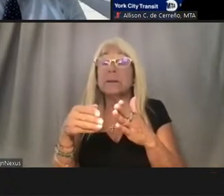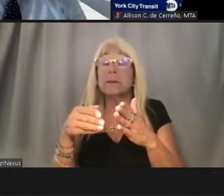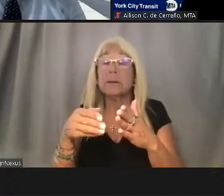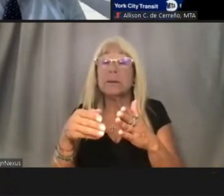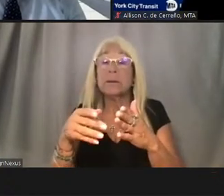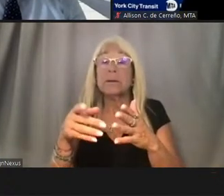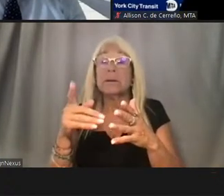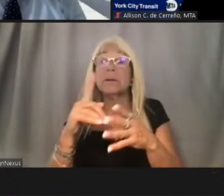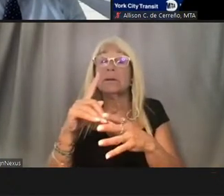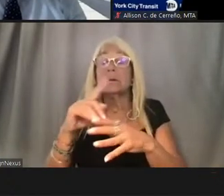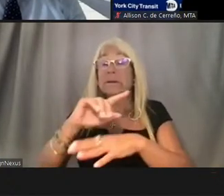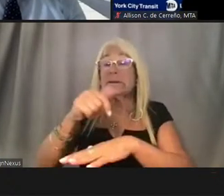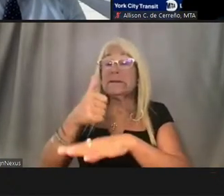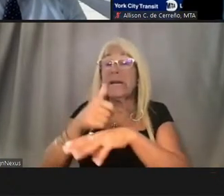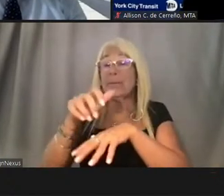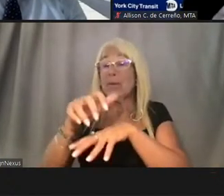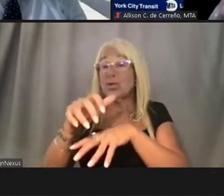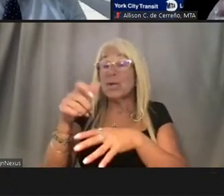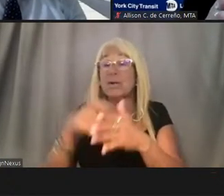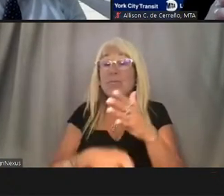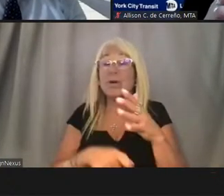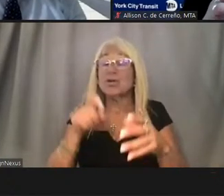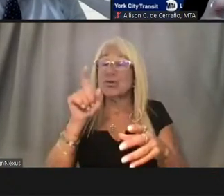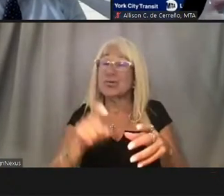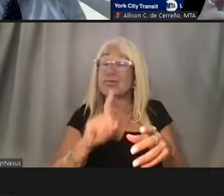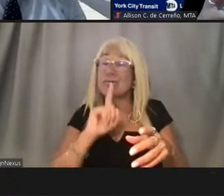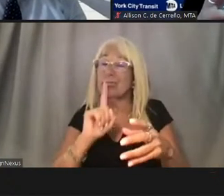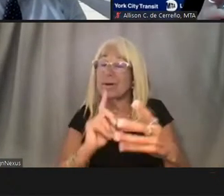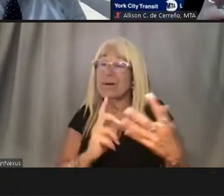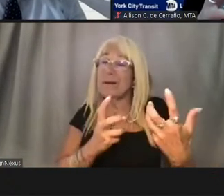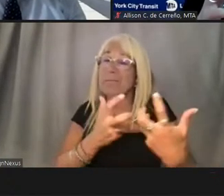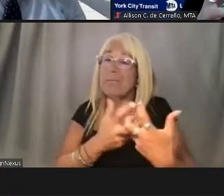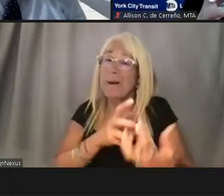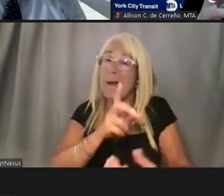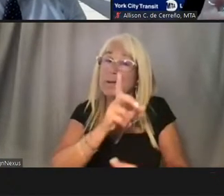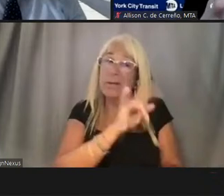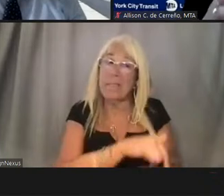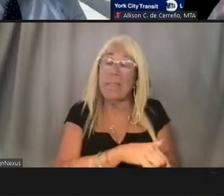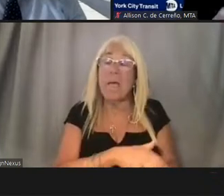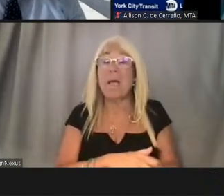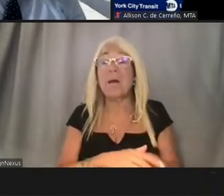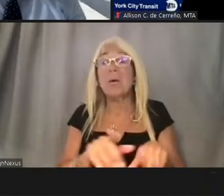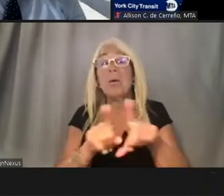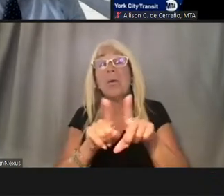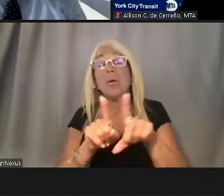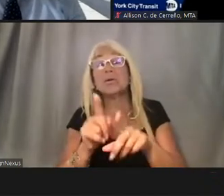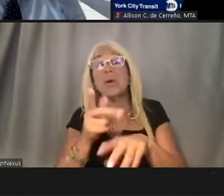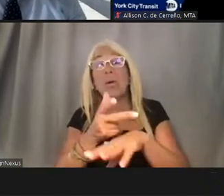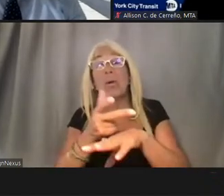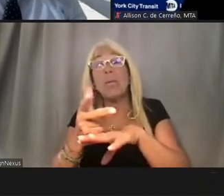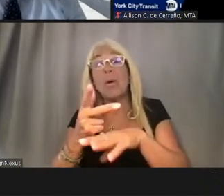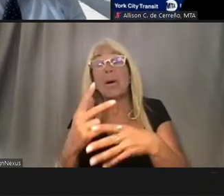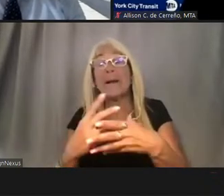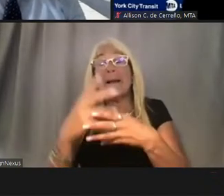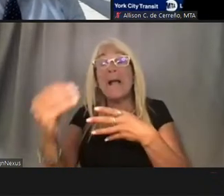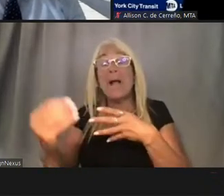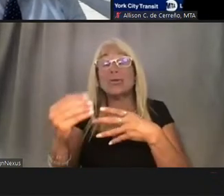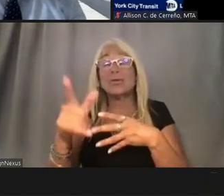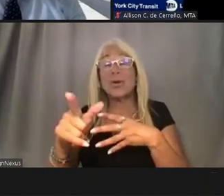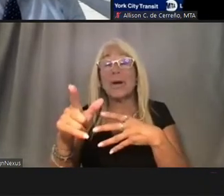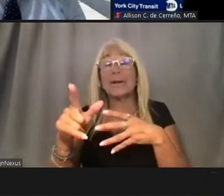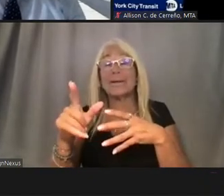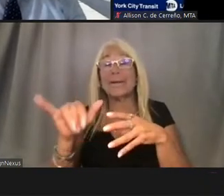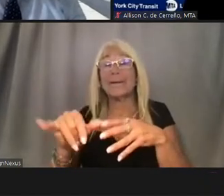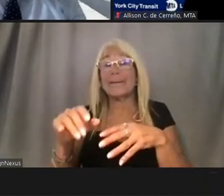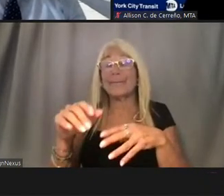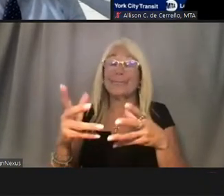together for congestion pricing should really reflect that reality in addition we've heard a lot about parking outside the congestion Zone and that